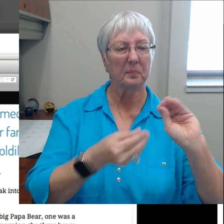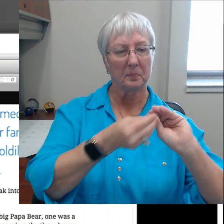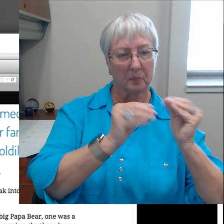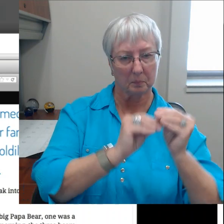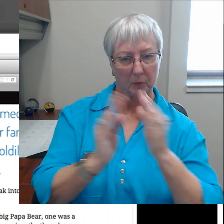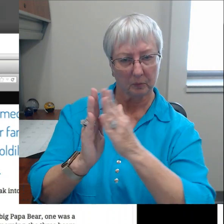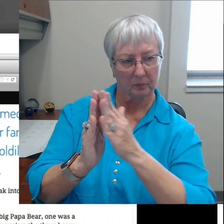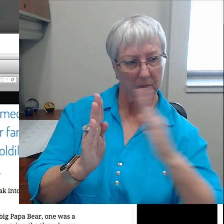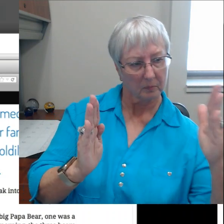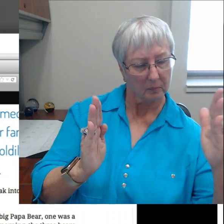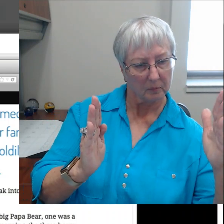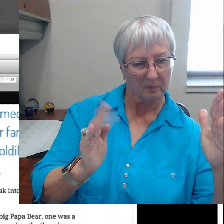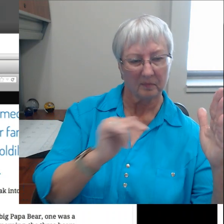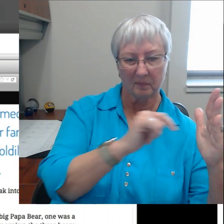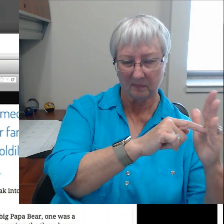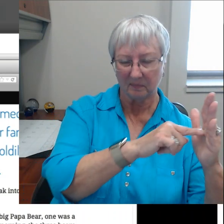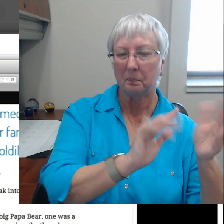infinitely.